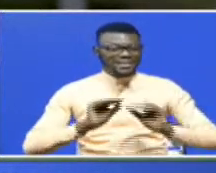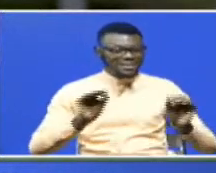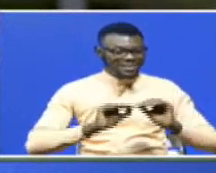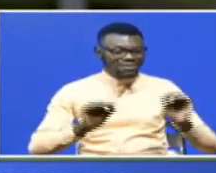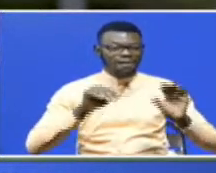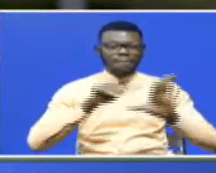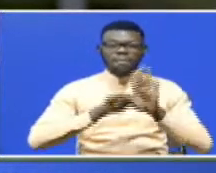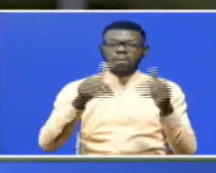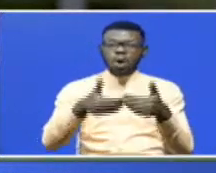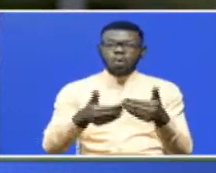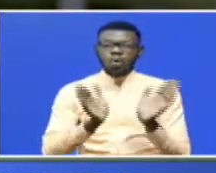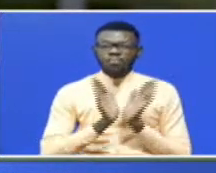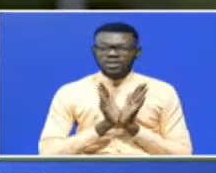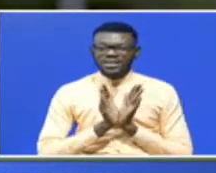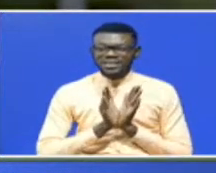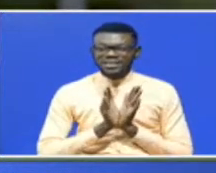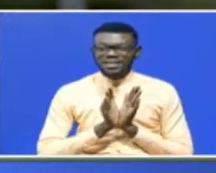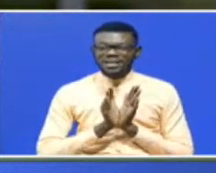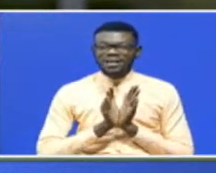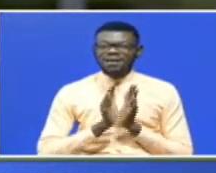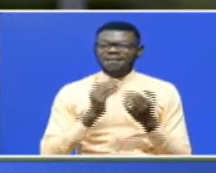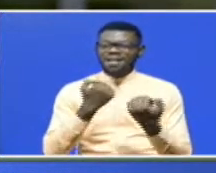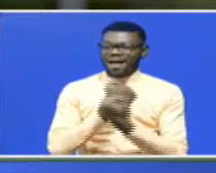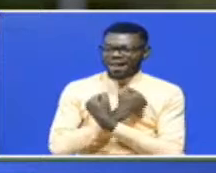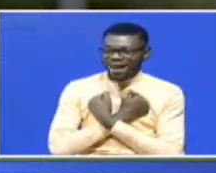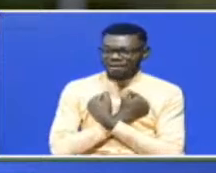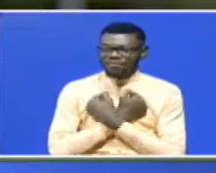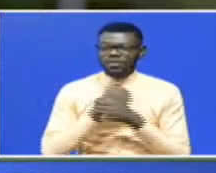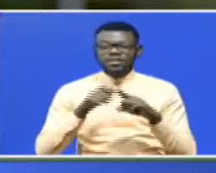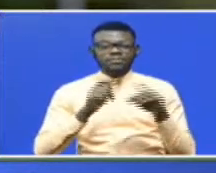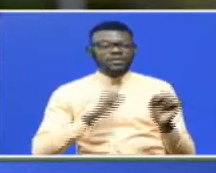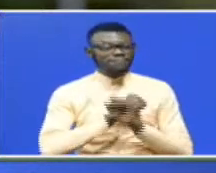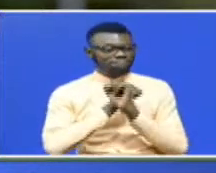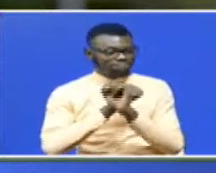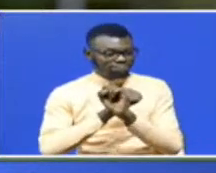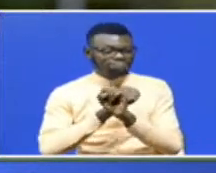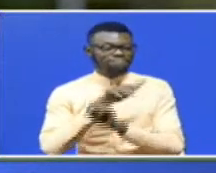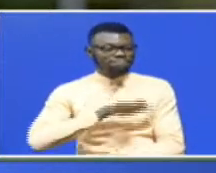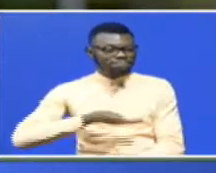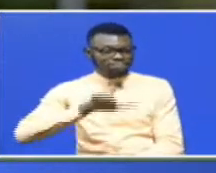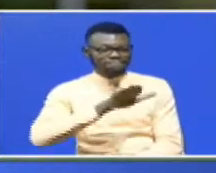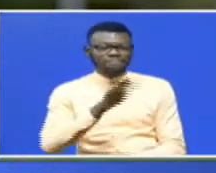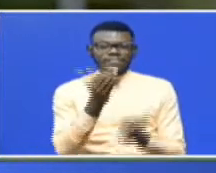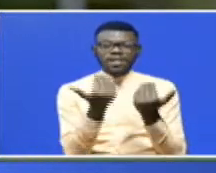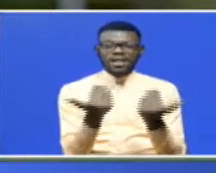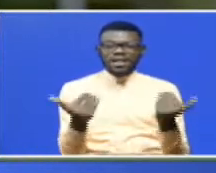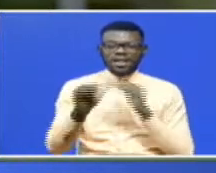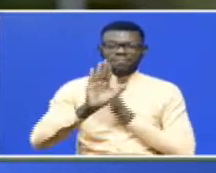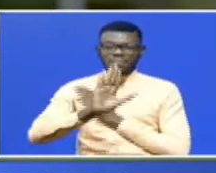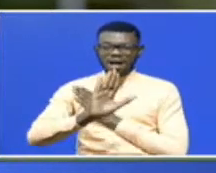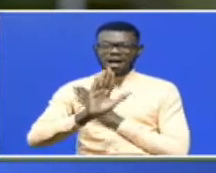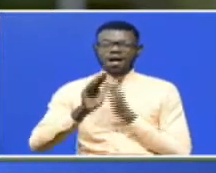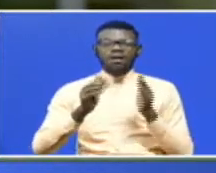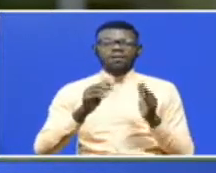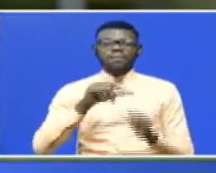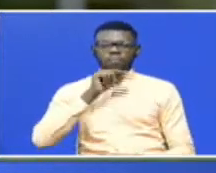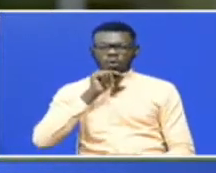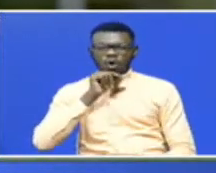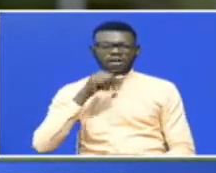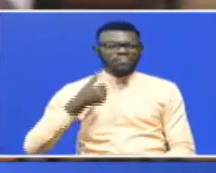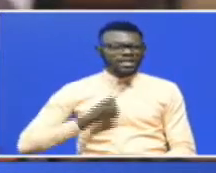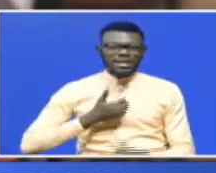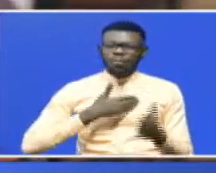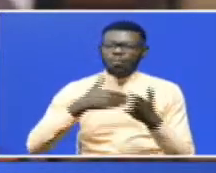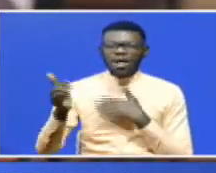communities on what it means to create a loving and protected environment for a child. This is whether it's a girl child or a boy